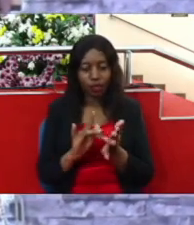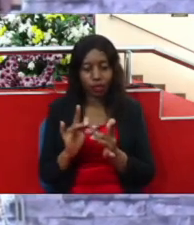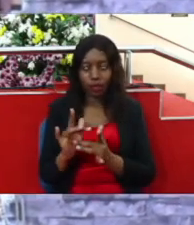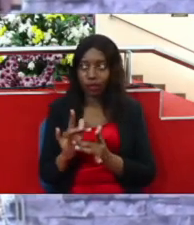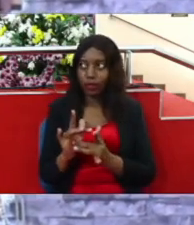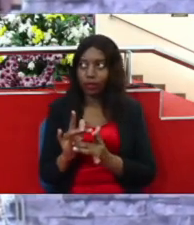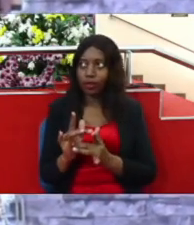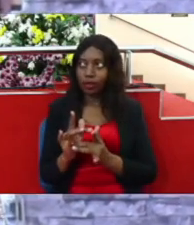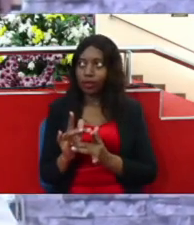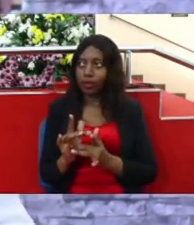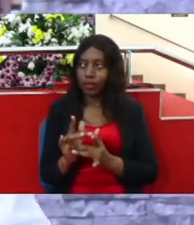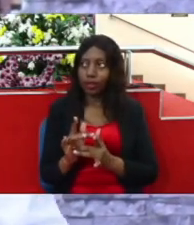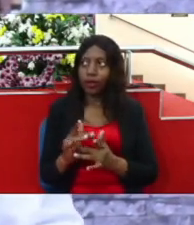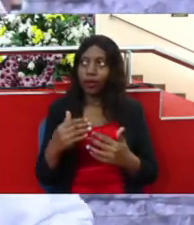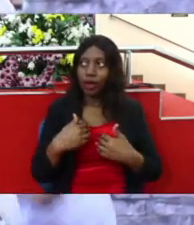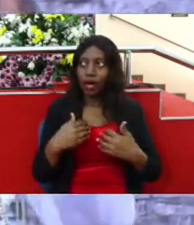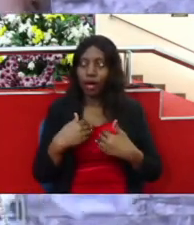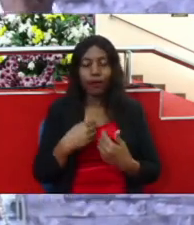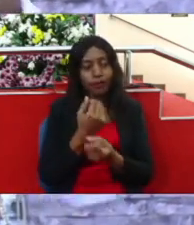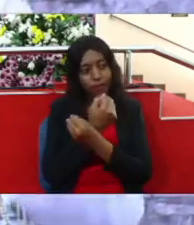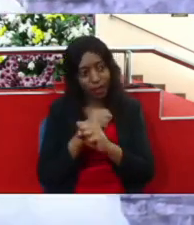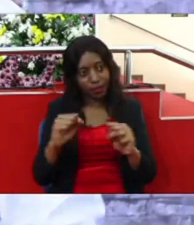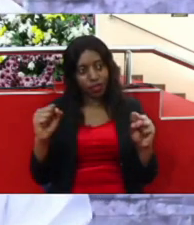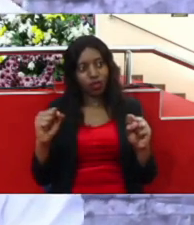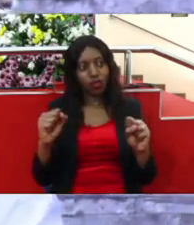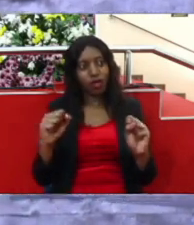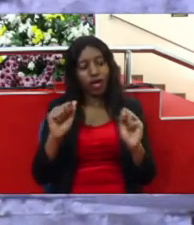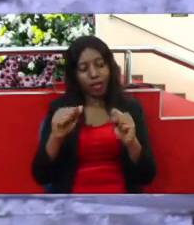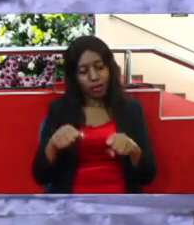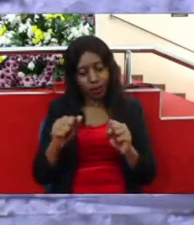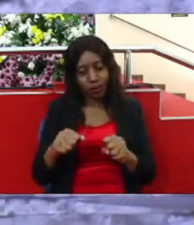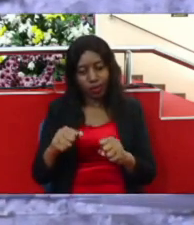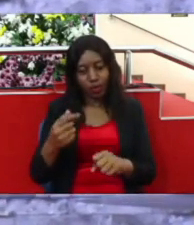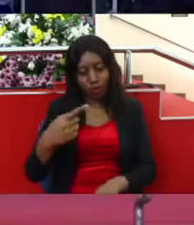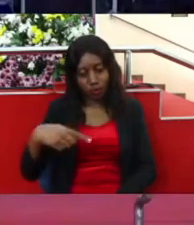salvation. And we can go to him seeking the same. And of